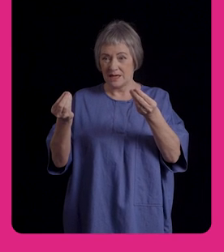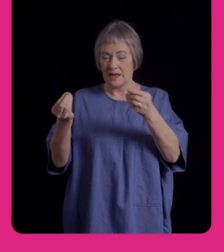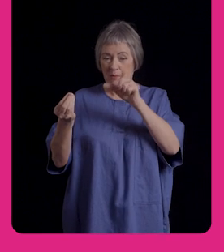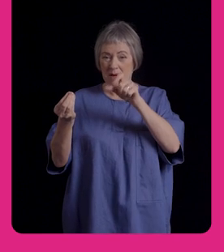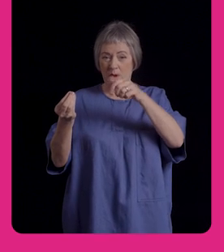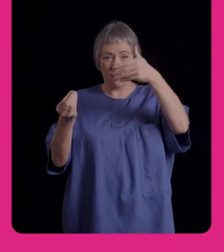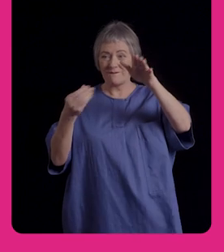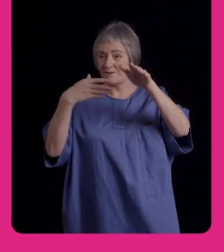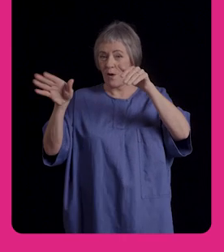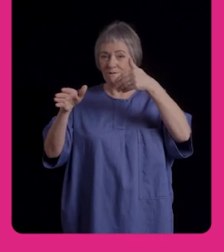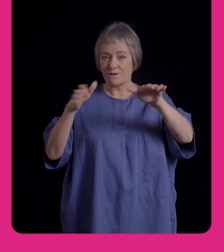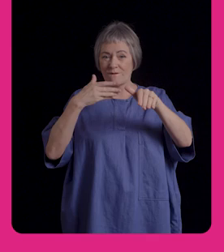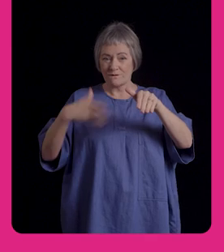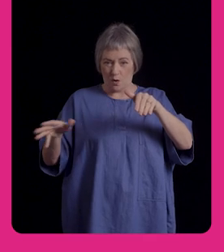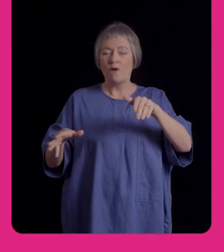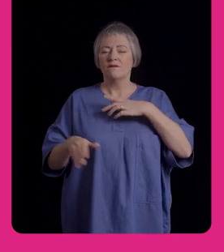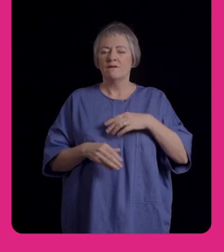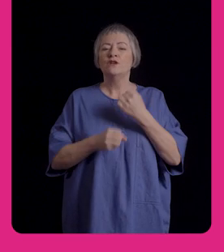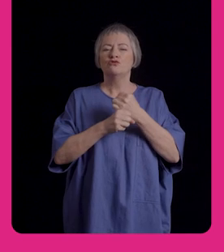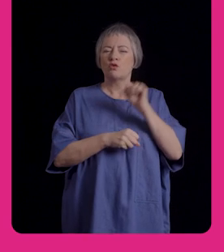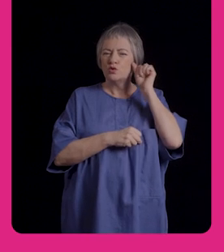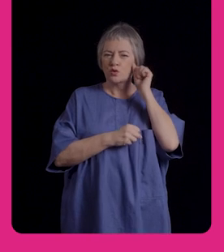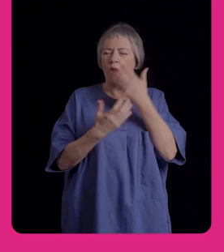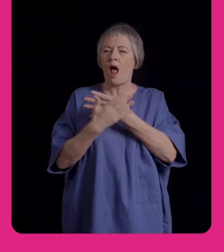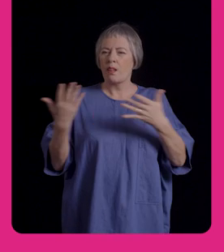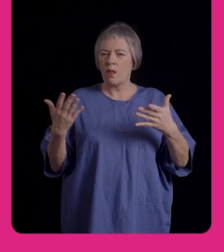out. George, you know that a lot of the crew has gone ashore.